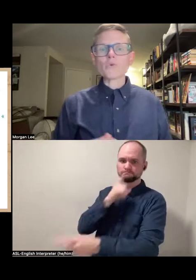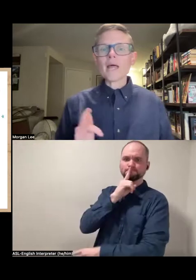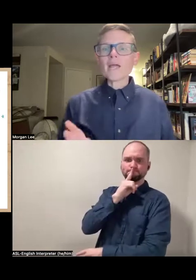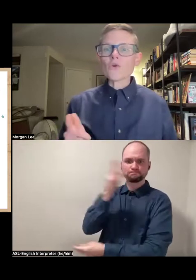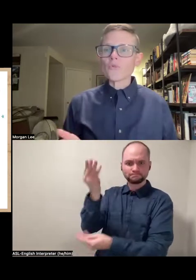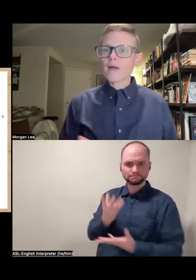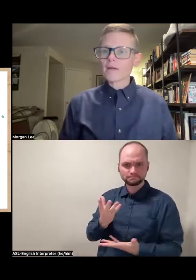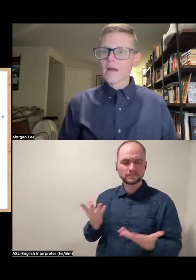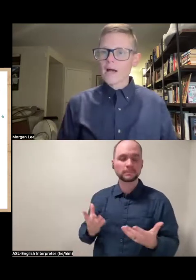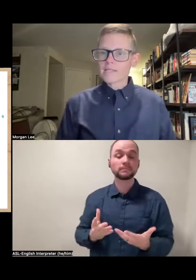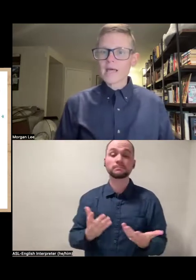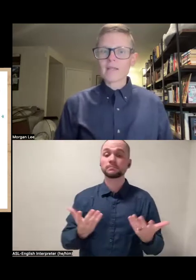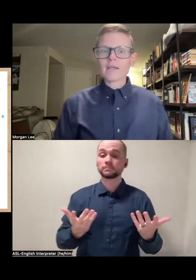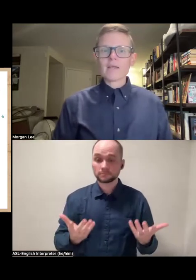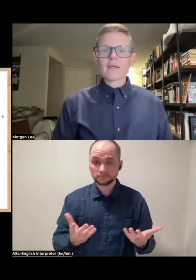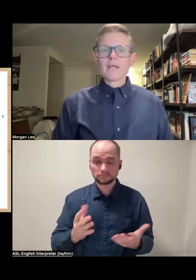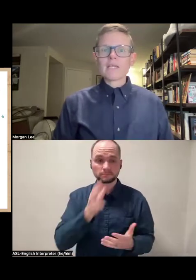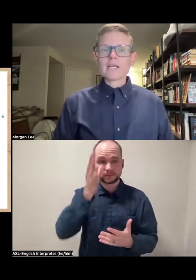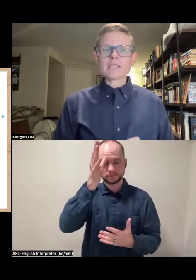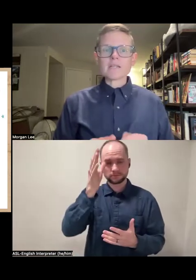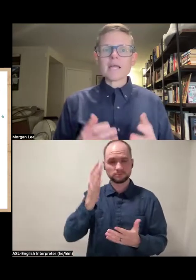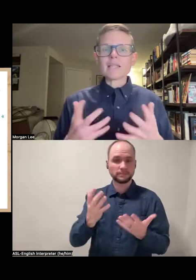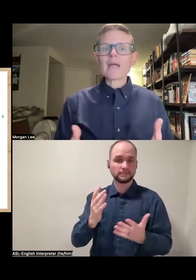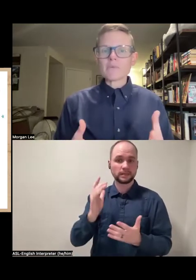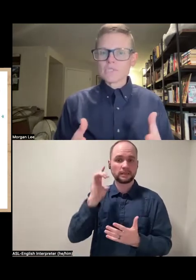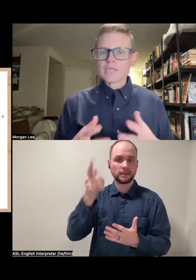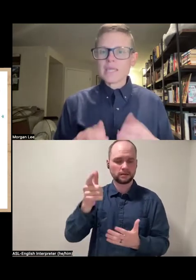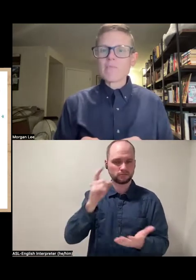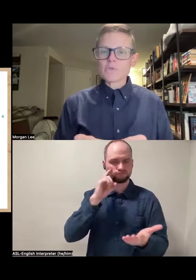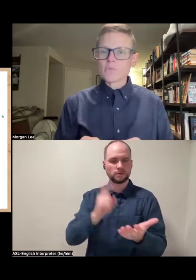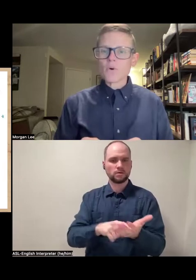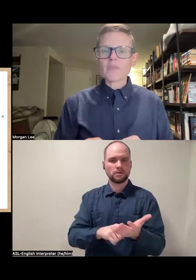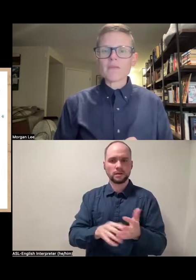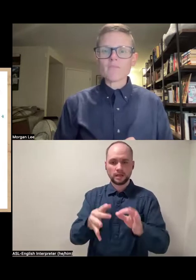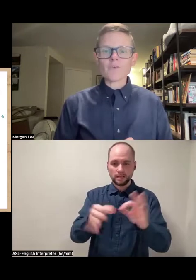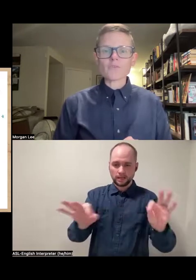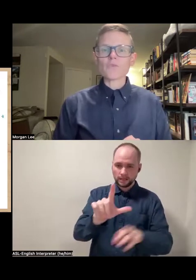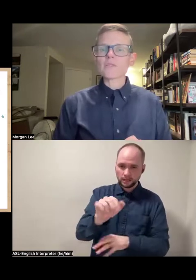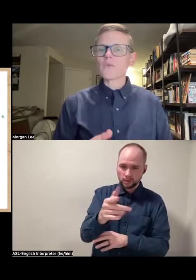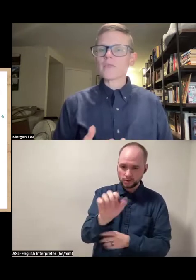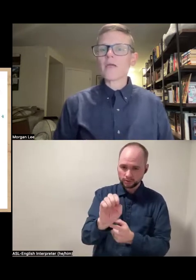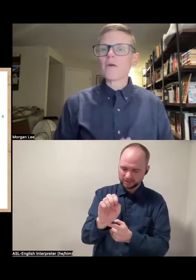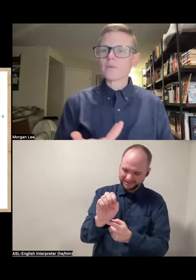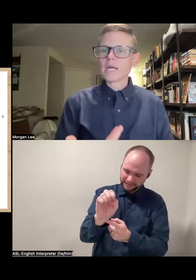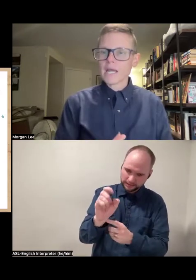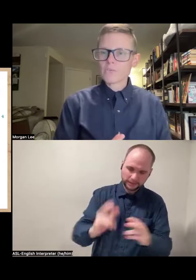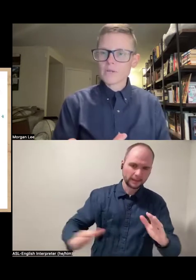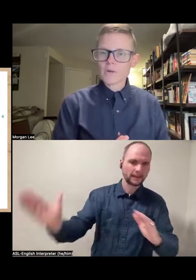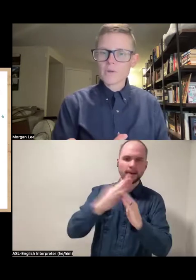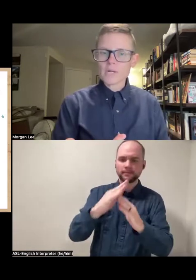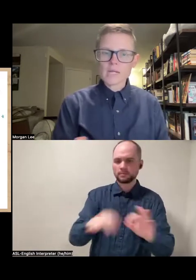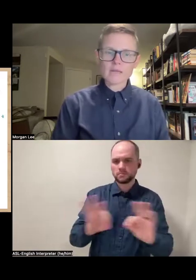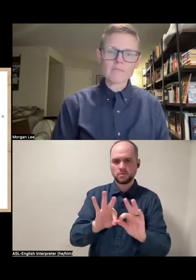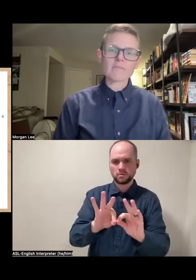Parents who later recognize that that language is the most important thing for their children so that they are able to connect